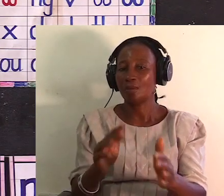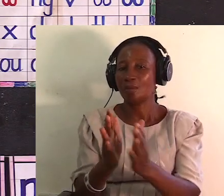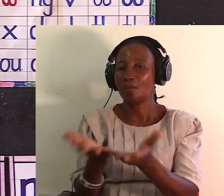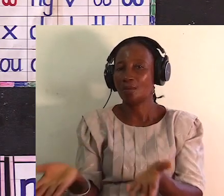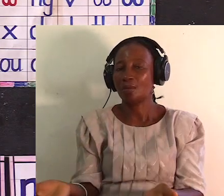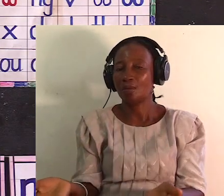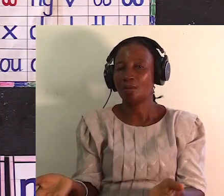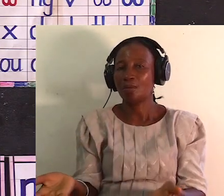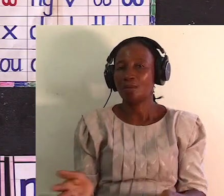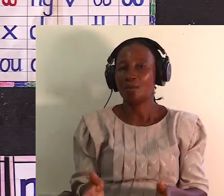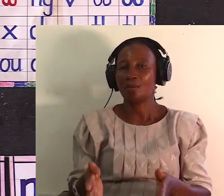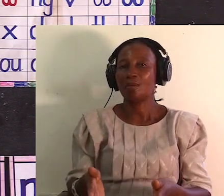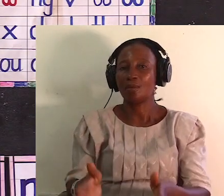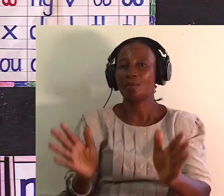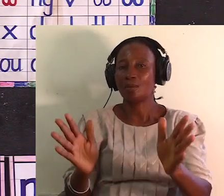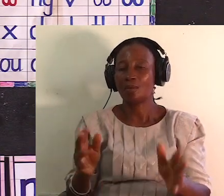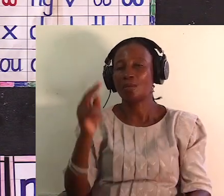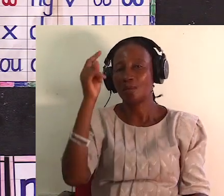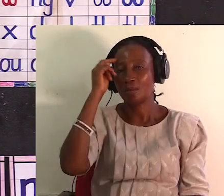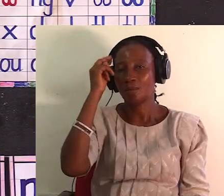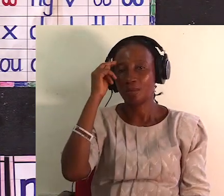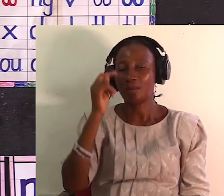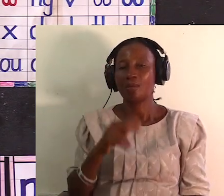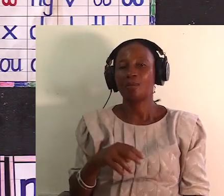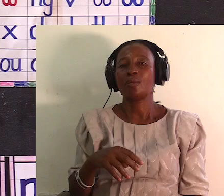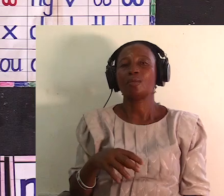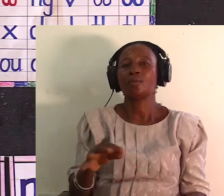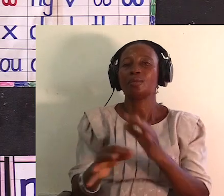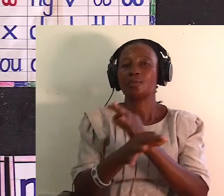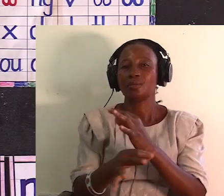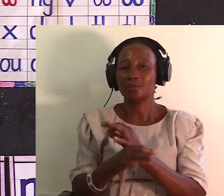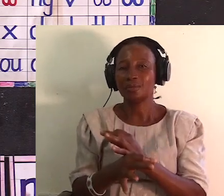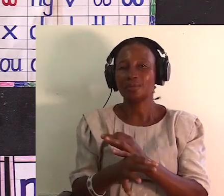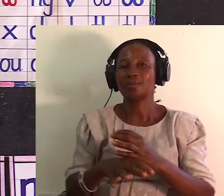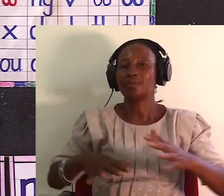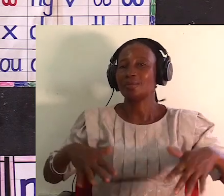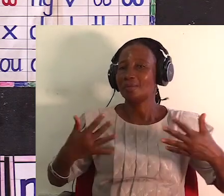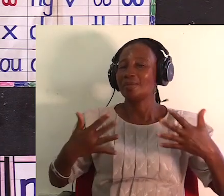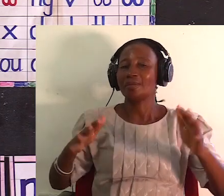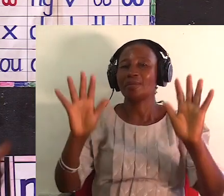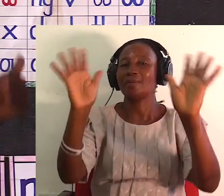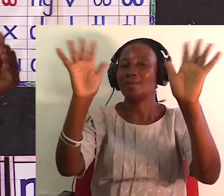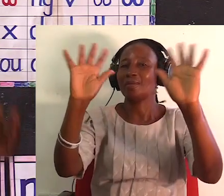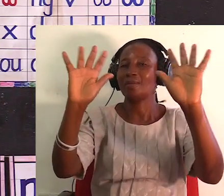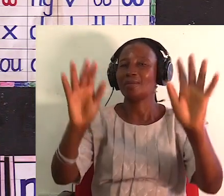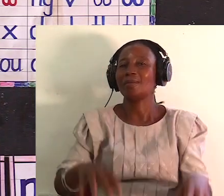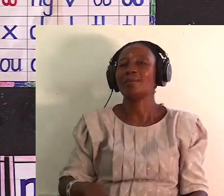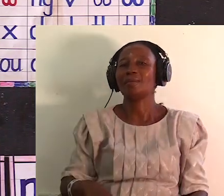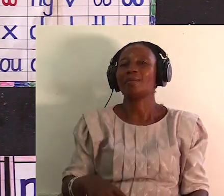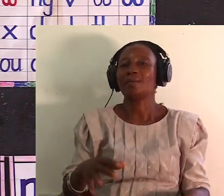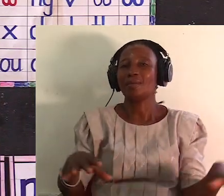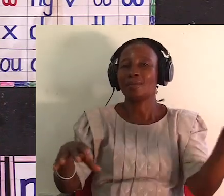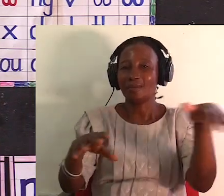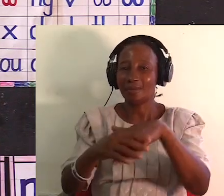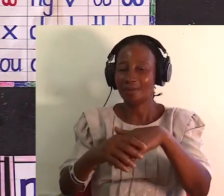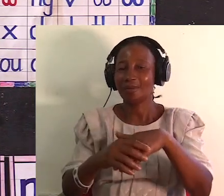let me know so that we'll upload you and then we can have it in the bank.